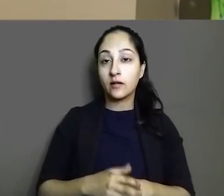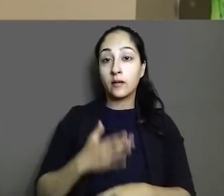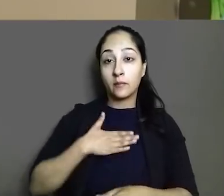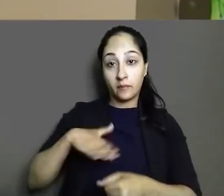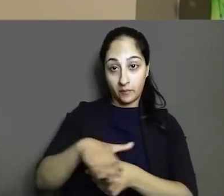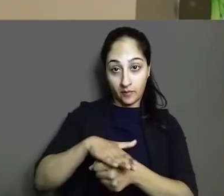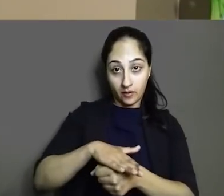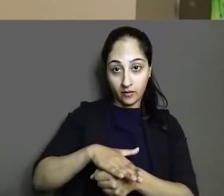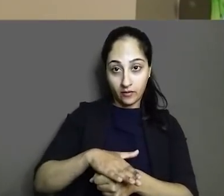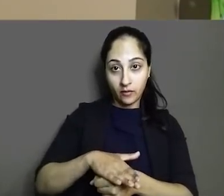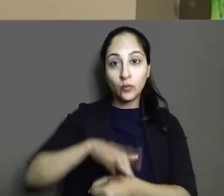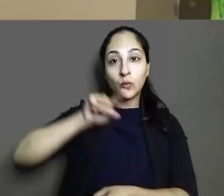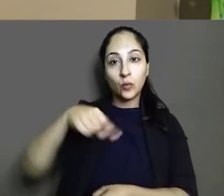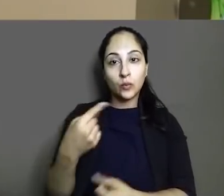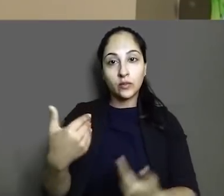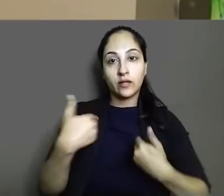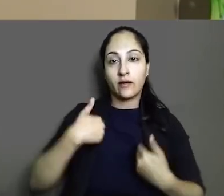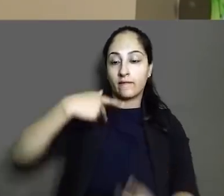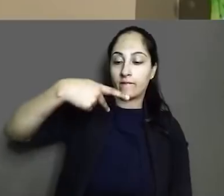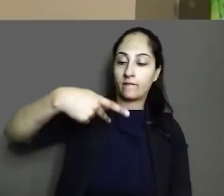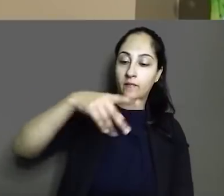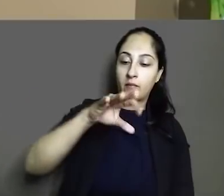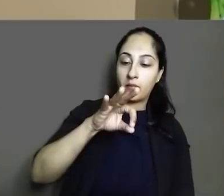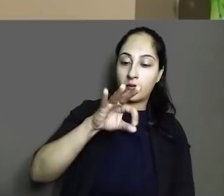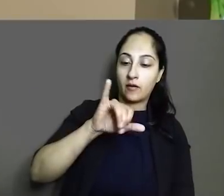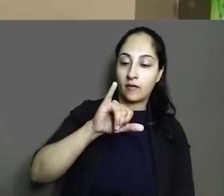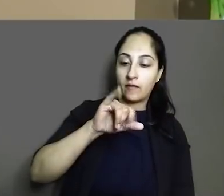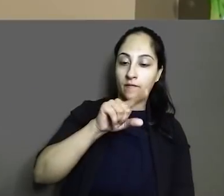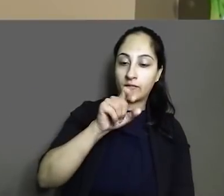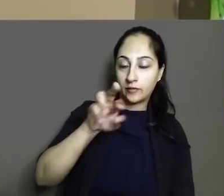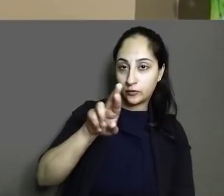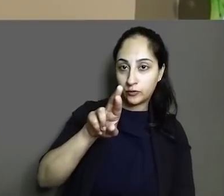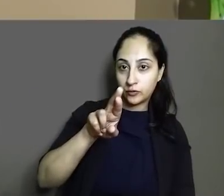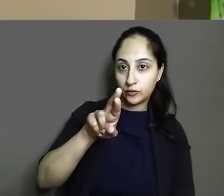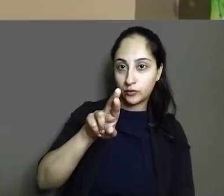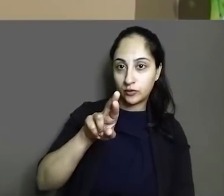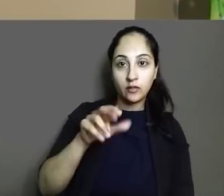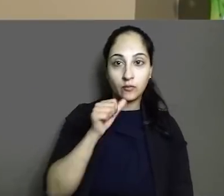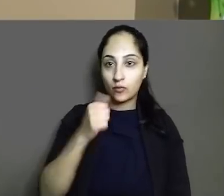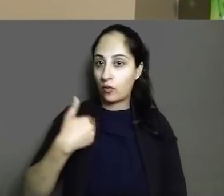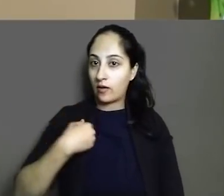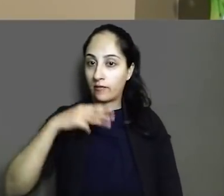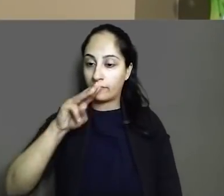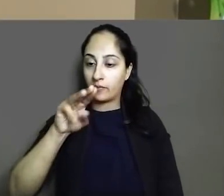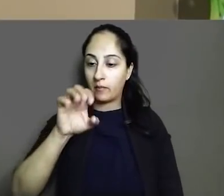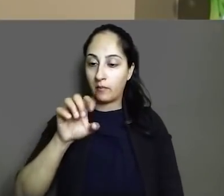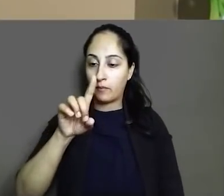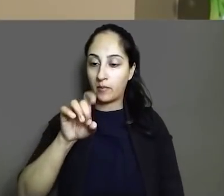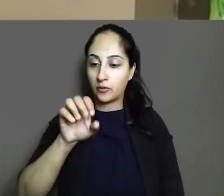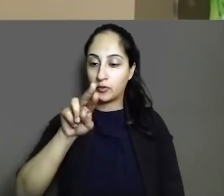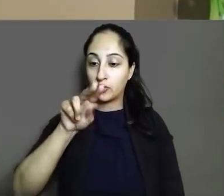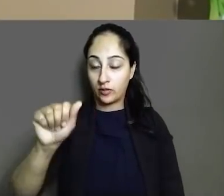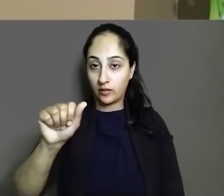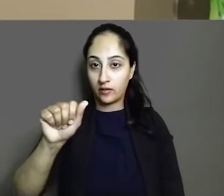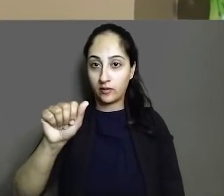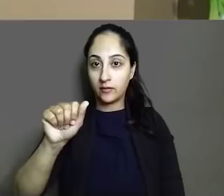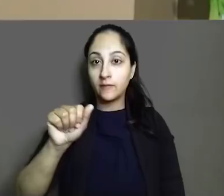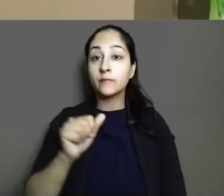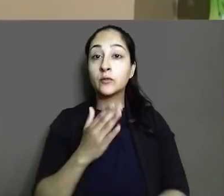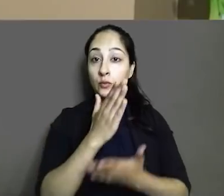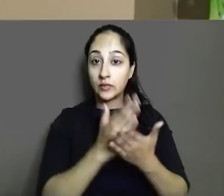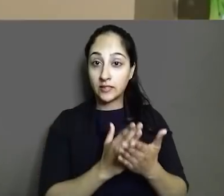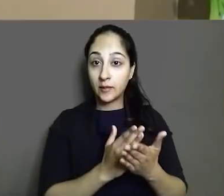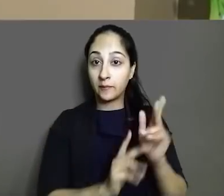care facilities, and now are looking for a second dose, and we don't have Moderna. So we've had to recently tackle